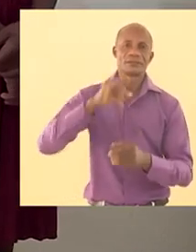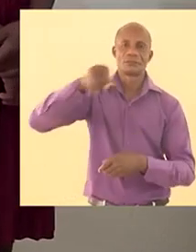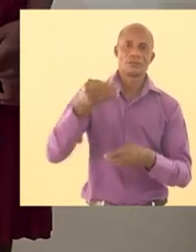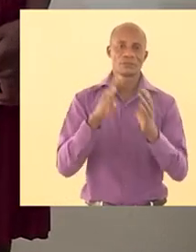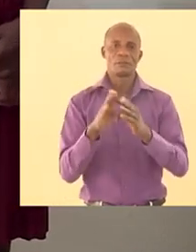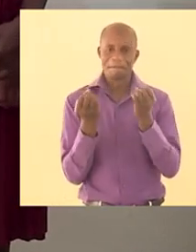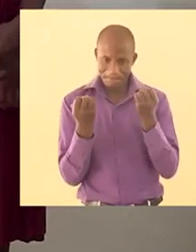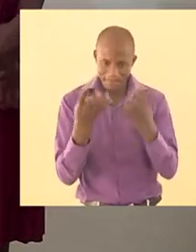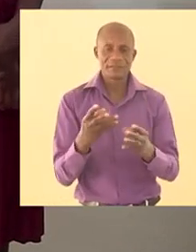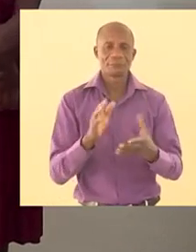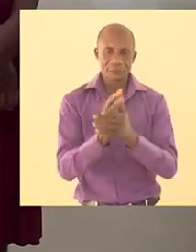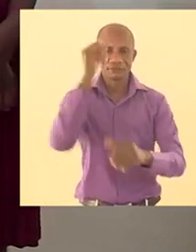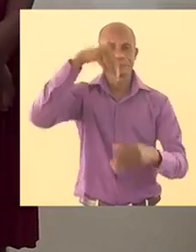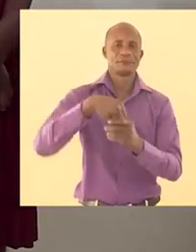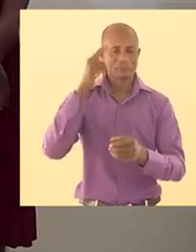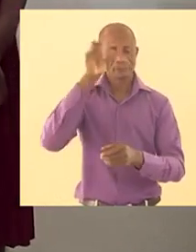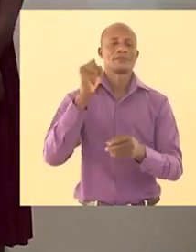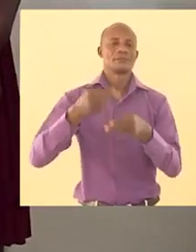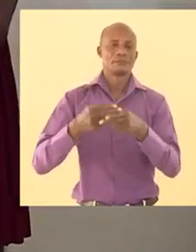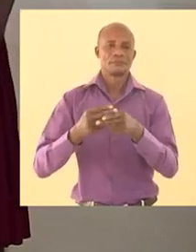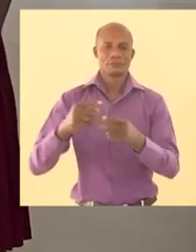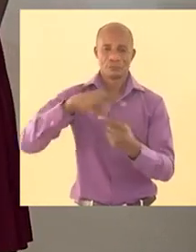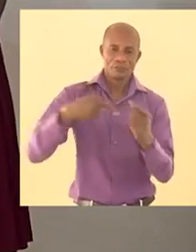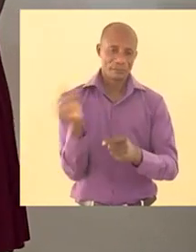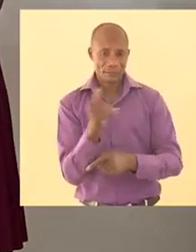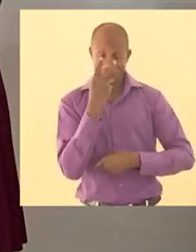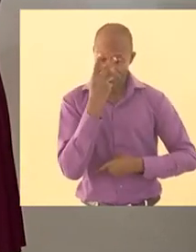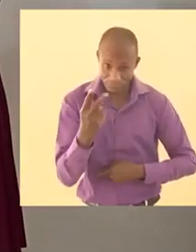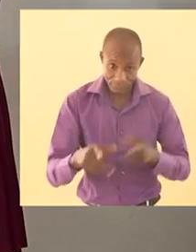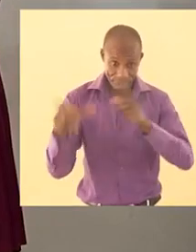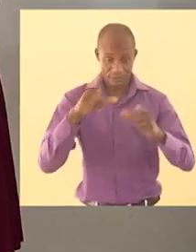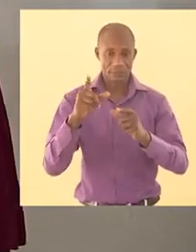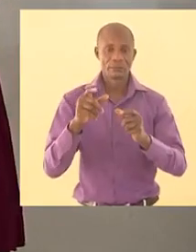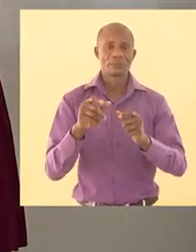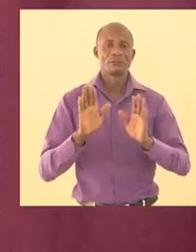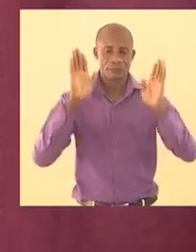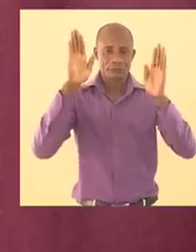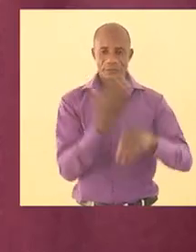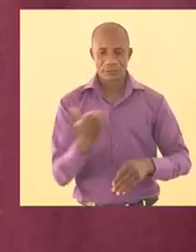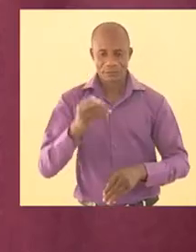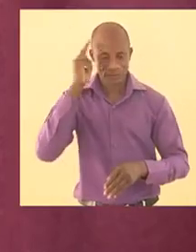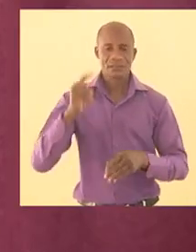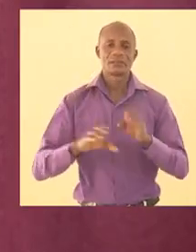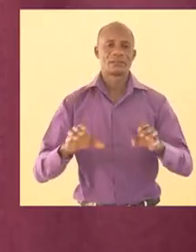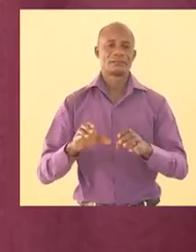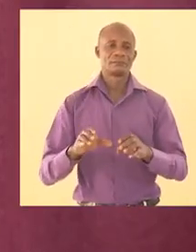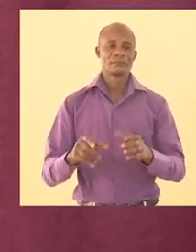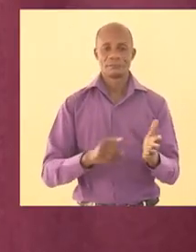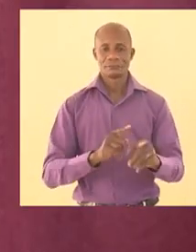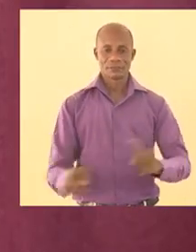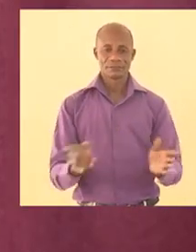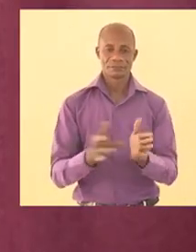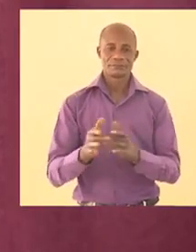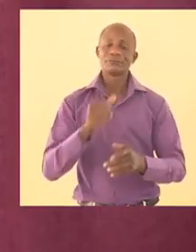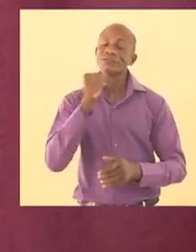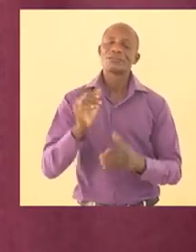Passover, many believed in his name when they saw the signs which he did. But Jesus did not trust